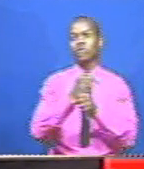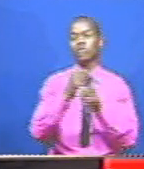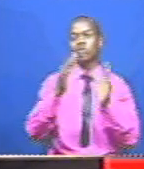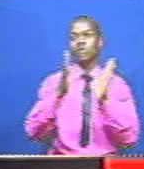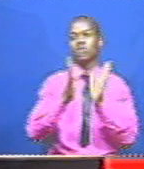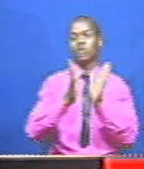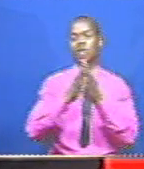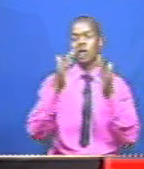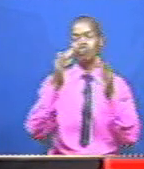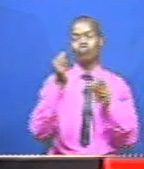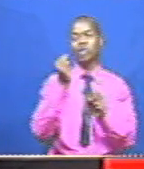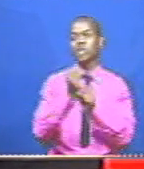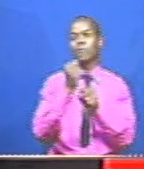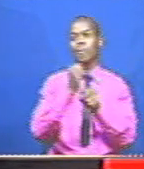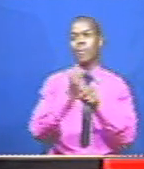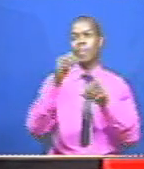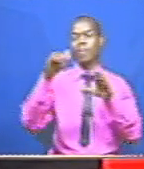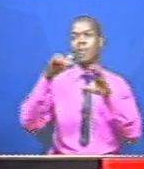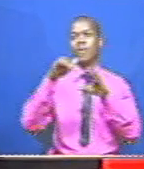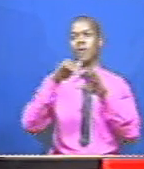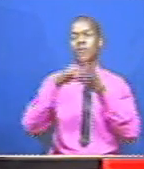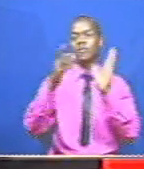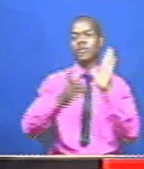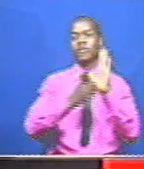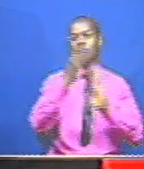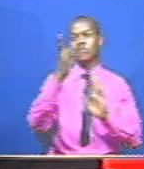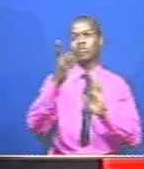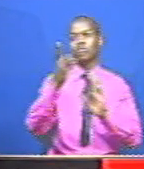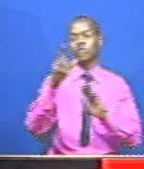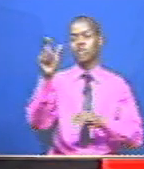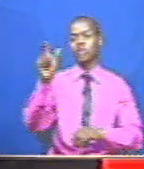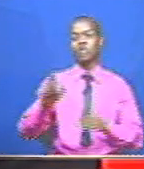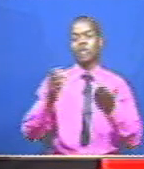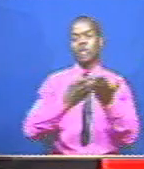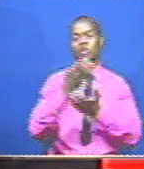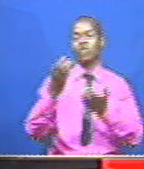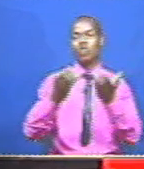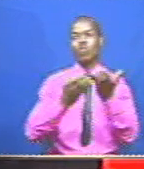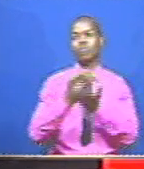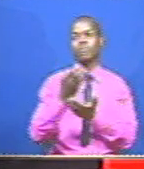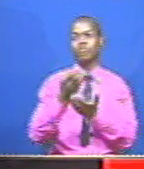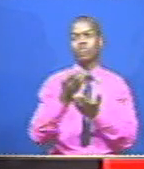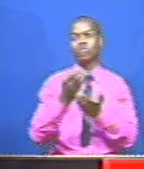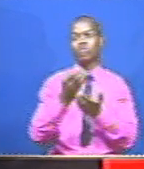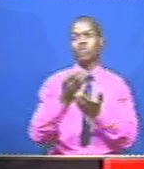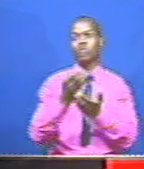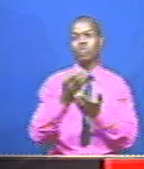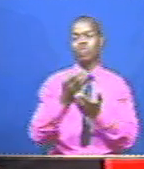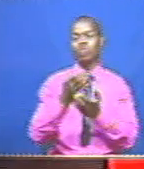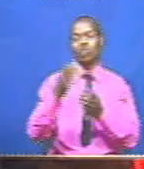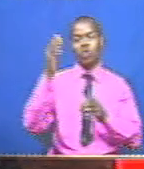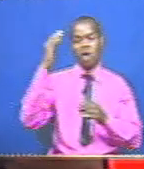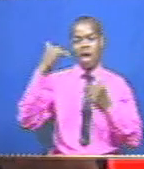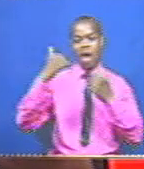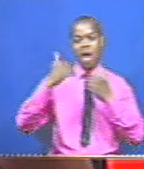our priority in developing our regional economic blueprint, we identified